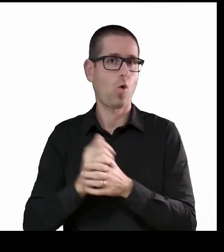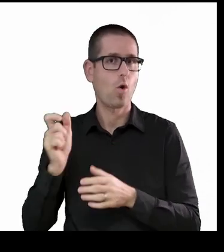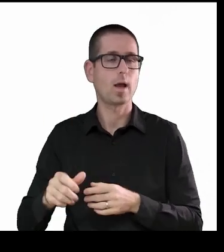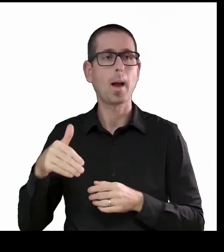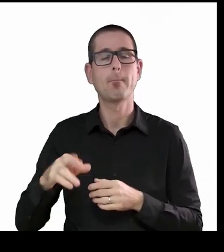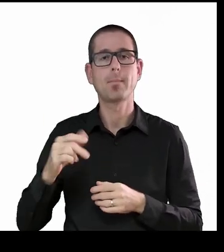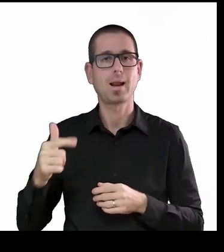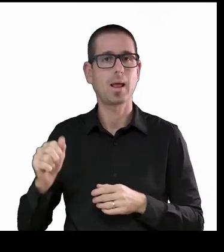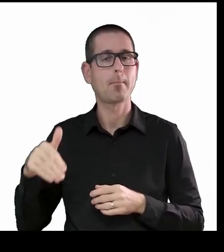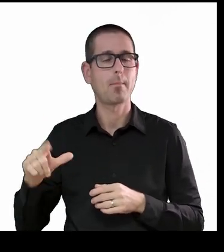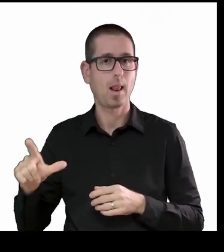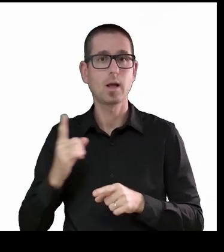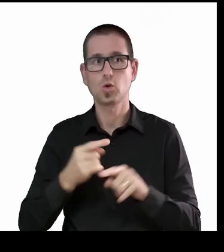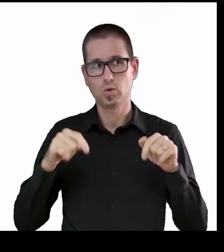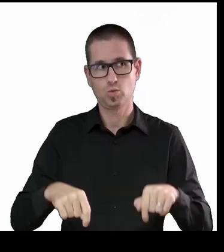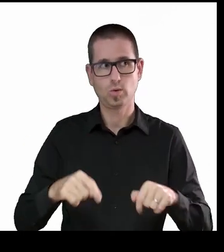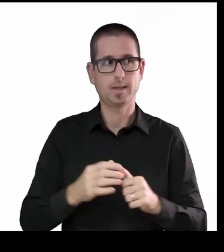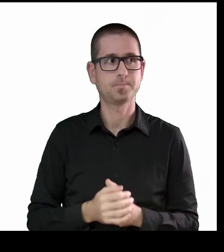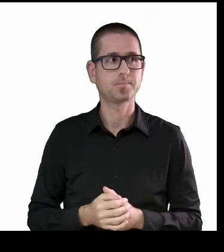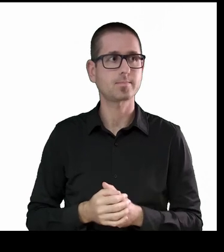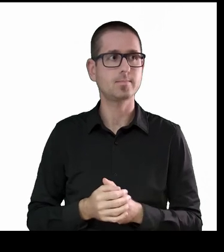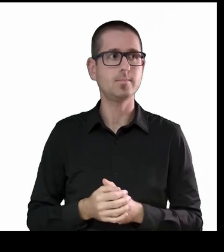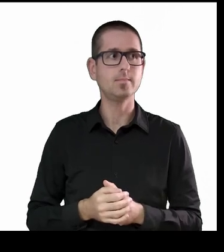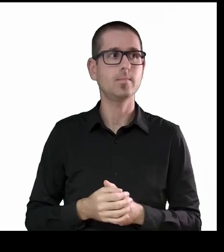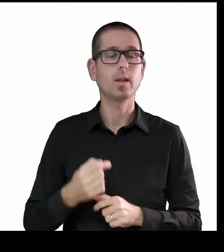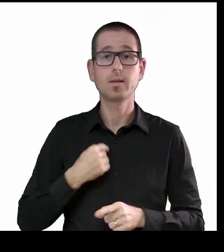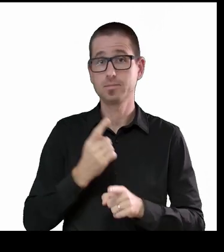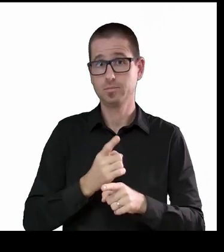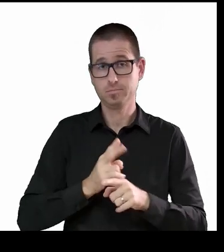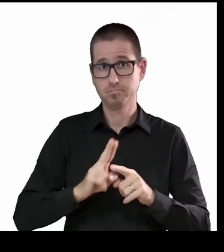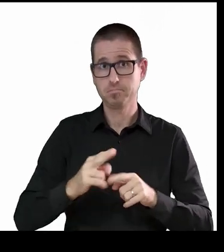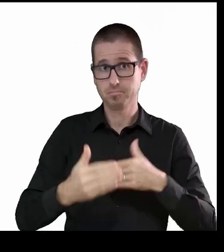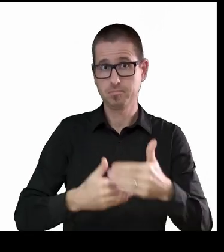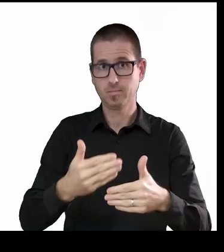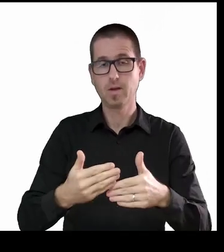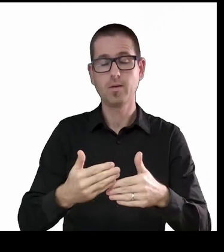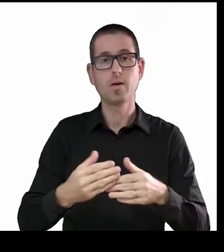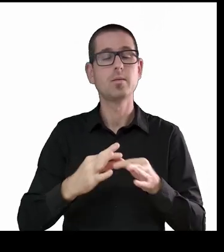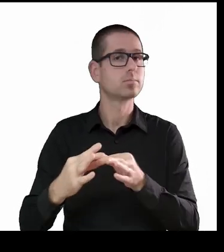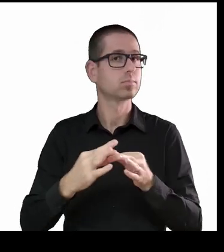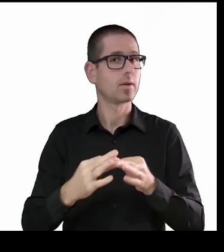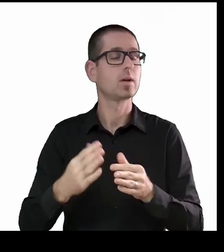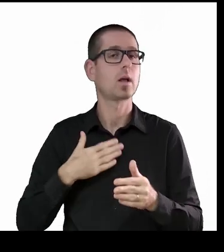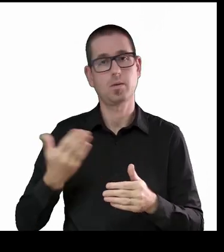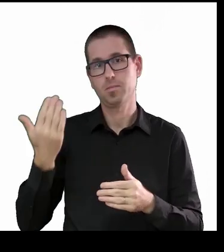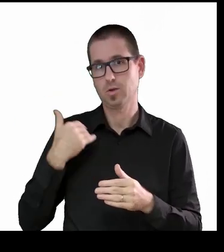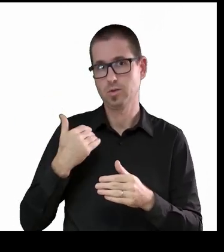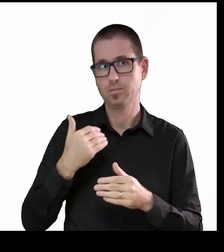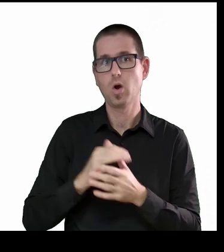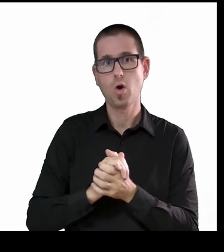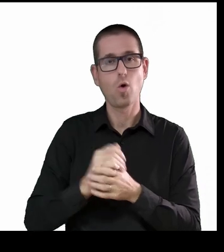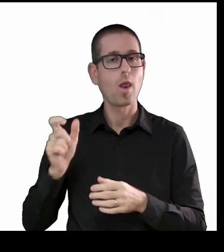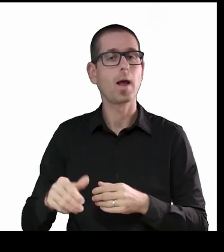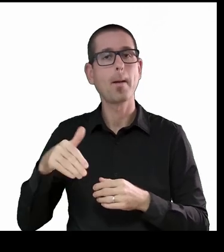Marmol, which is also here. And I am also continuing in the line of my previous colleague, Maya,